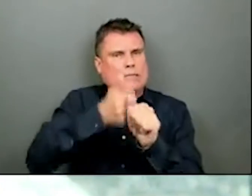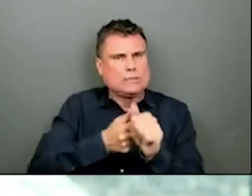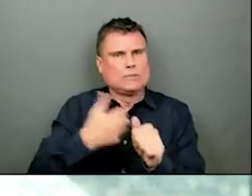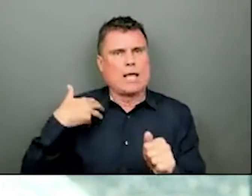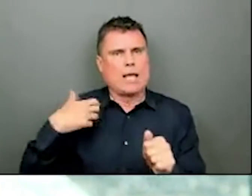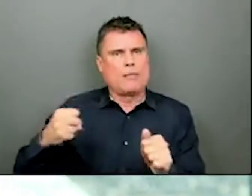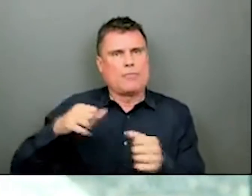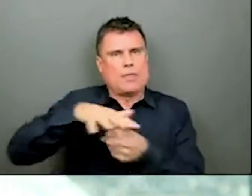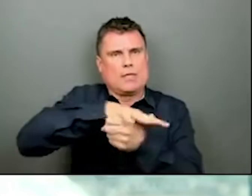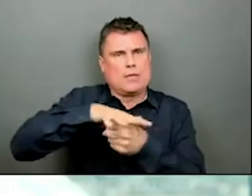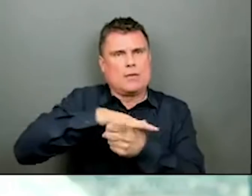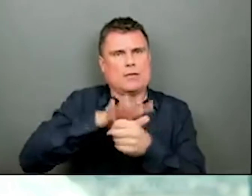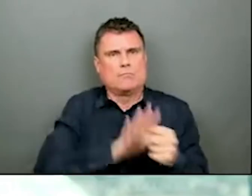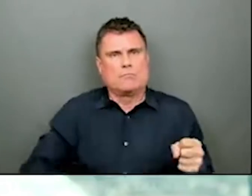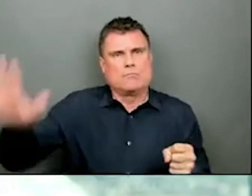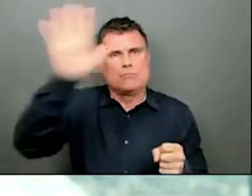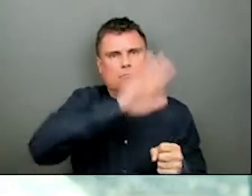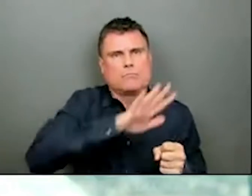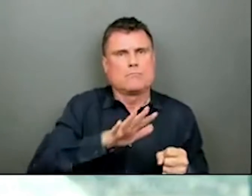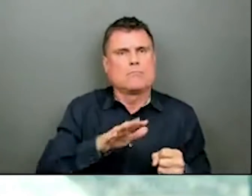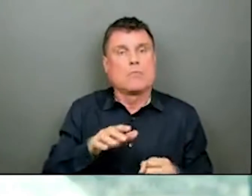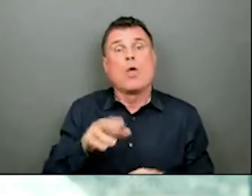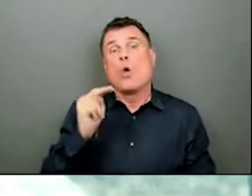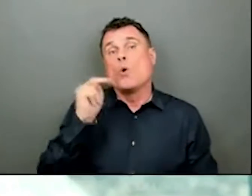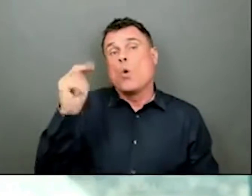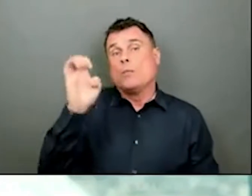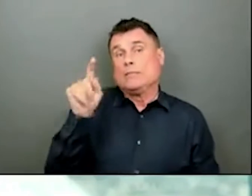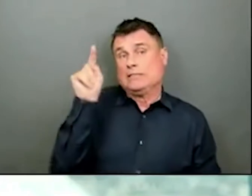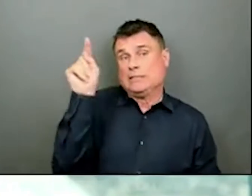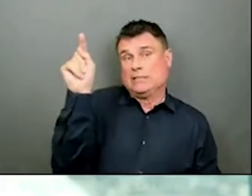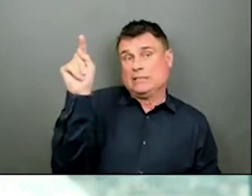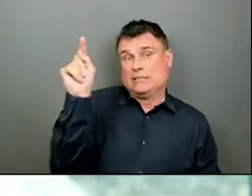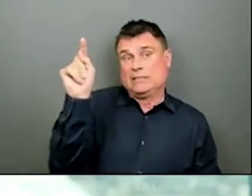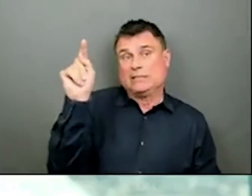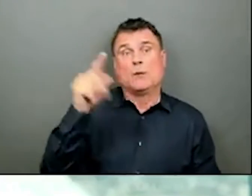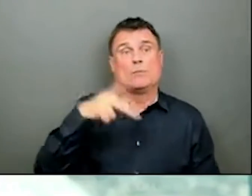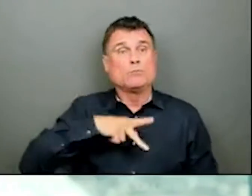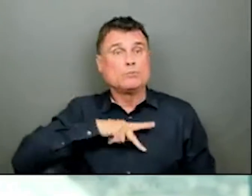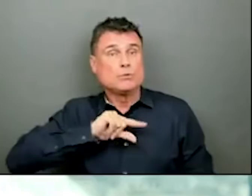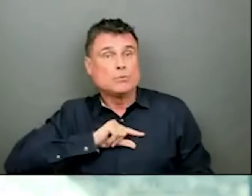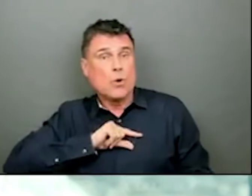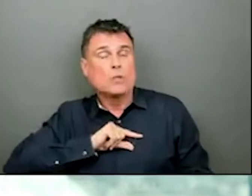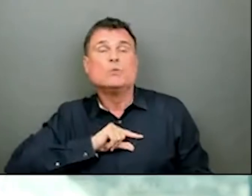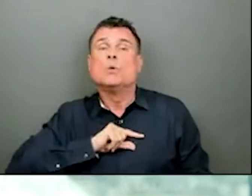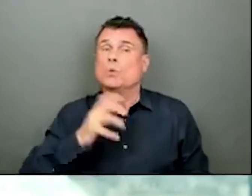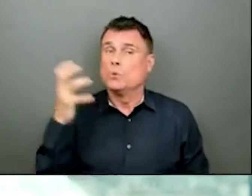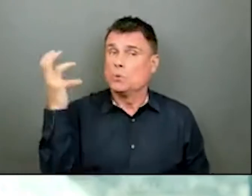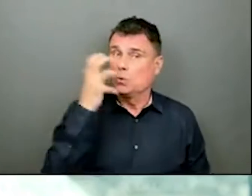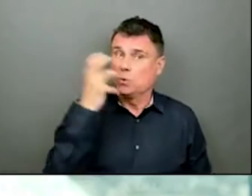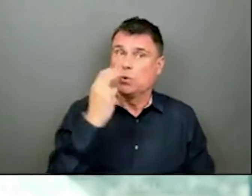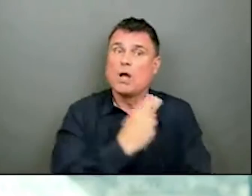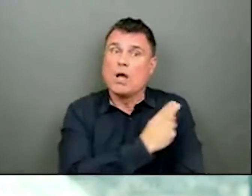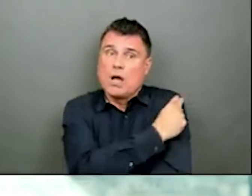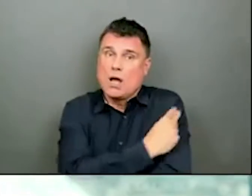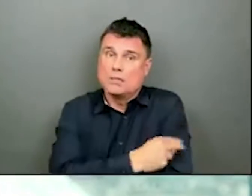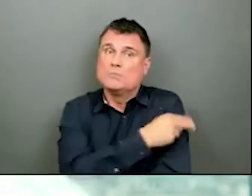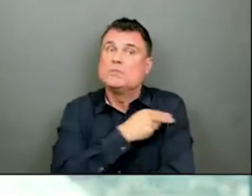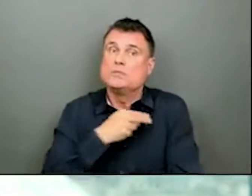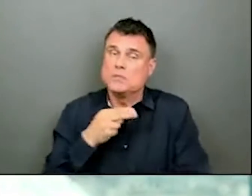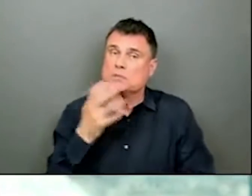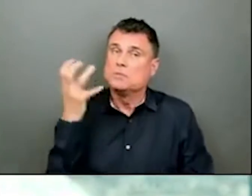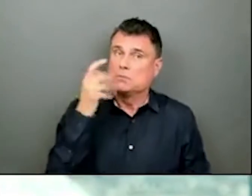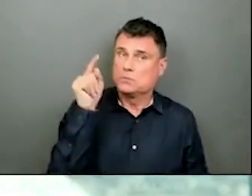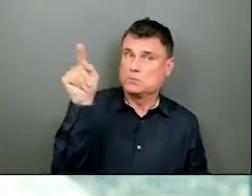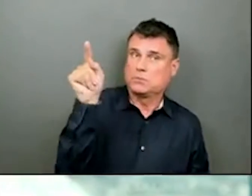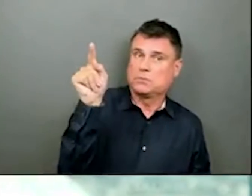some hospitals, the University Hospital, Northern BC and Prince George, at different times there have been real challenges because of the level of